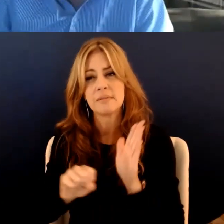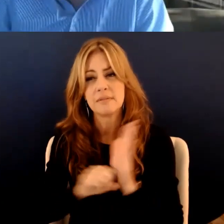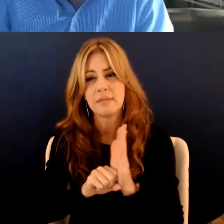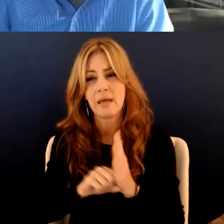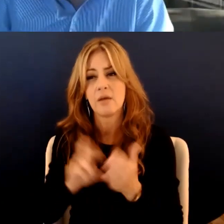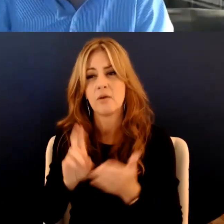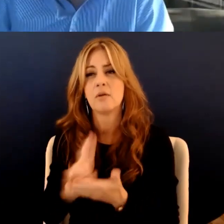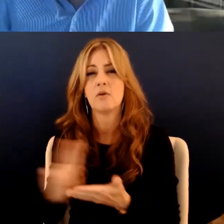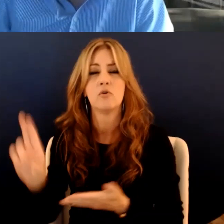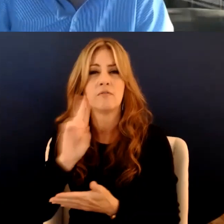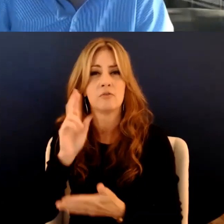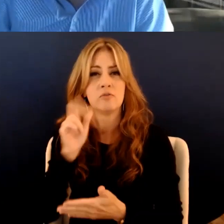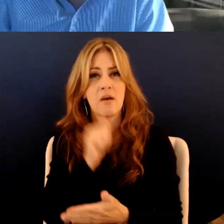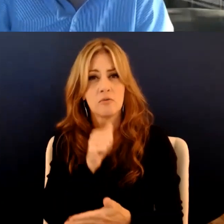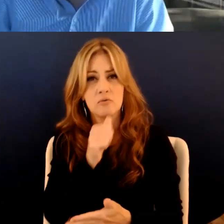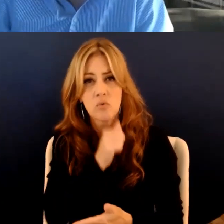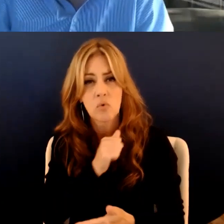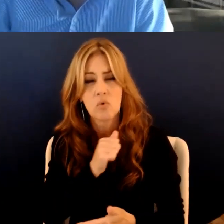of Arizona,